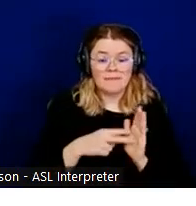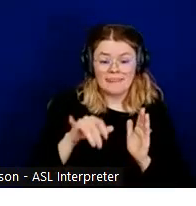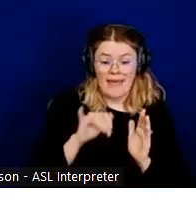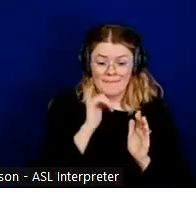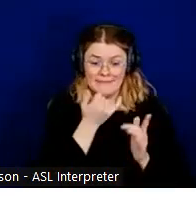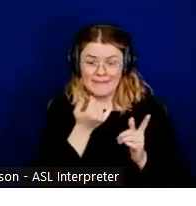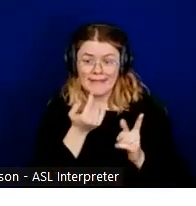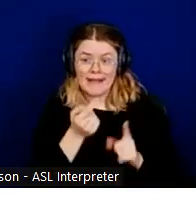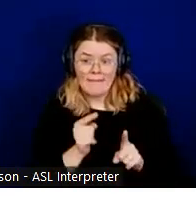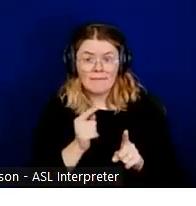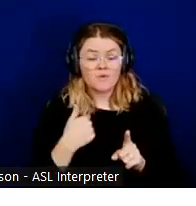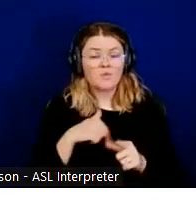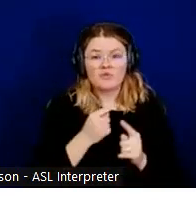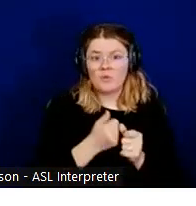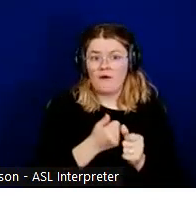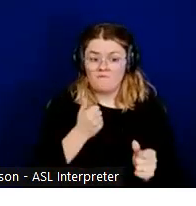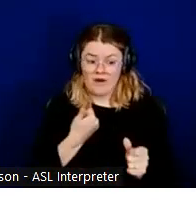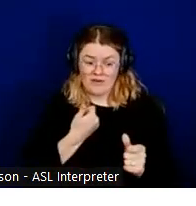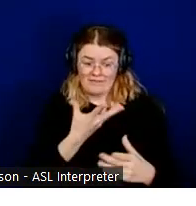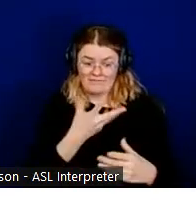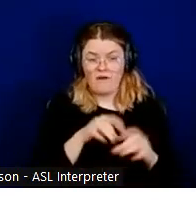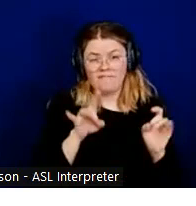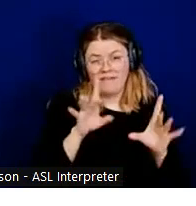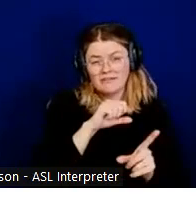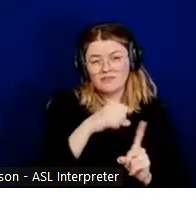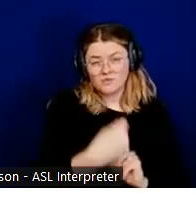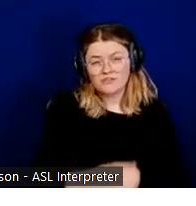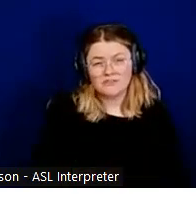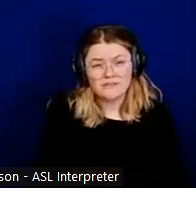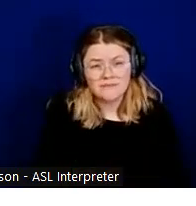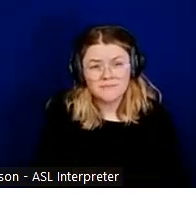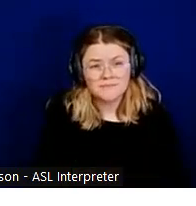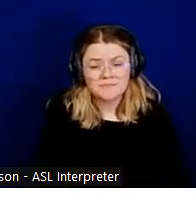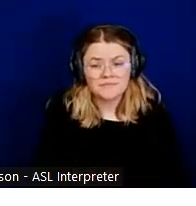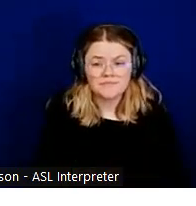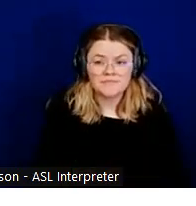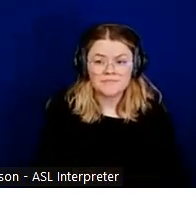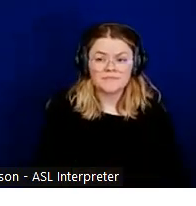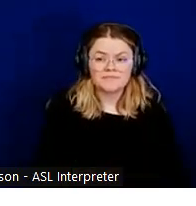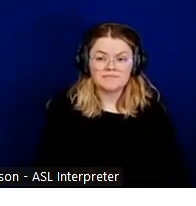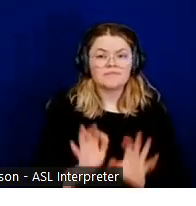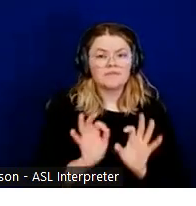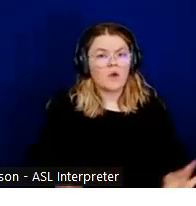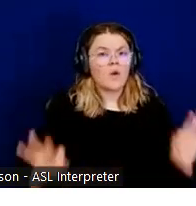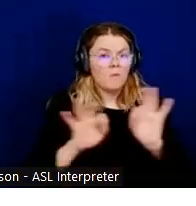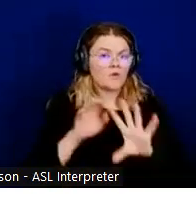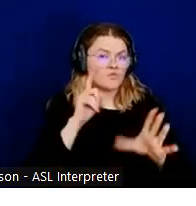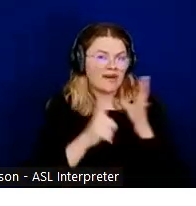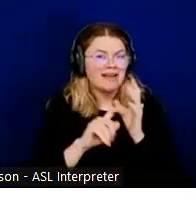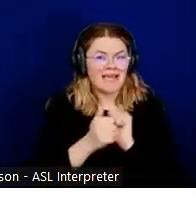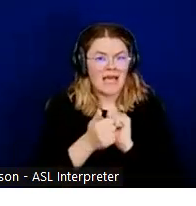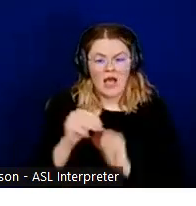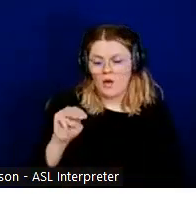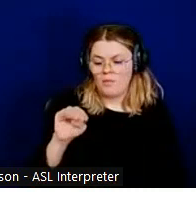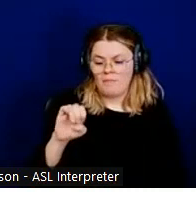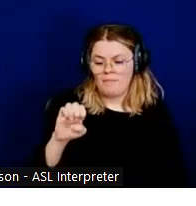in those violent situations too. Um, but it's good to be aware of how the media can shape our perspective